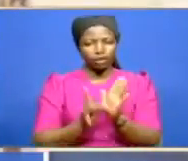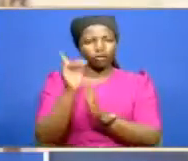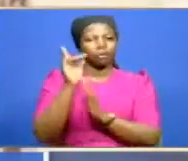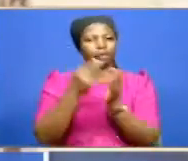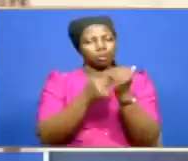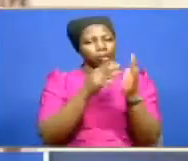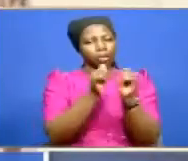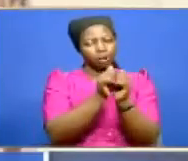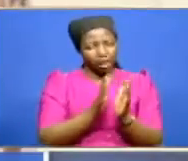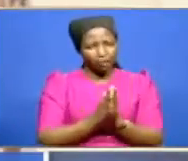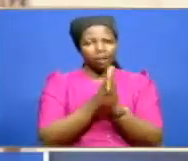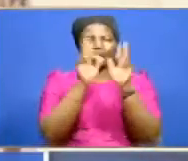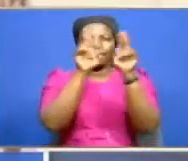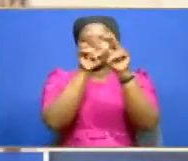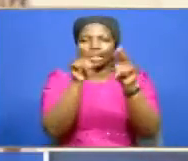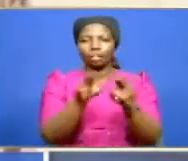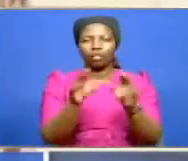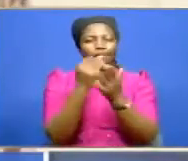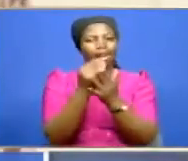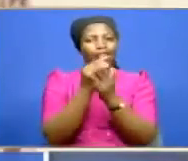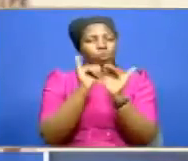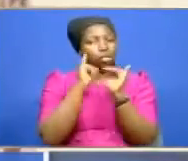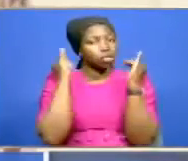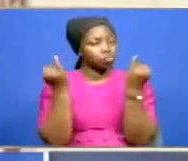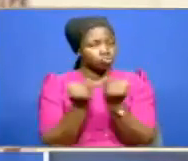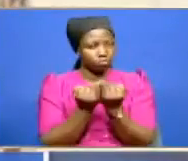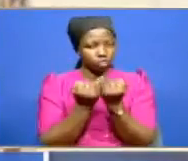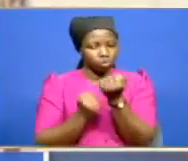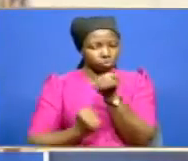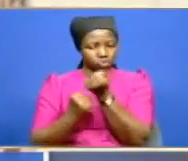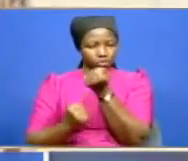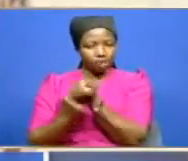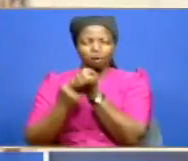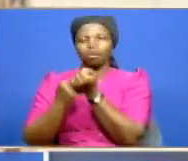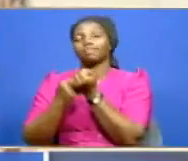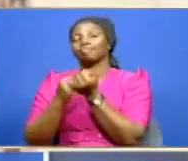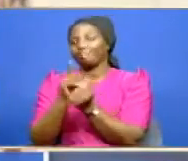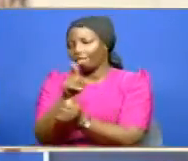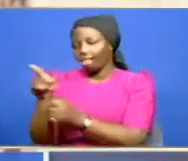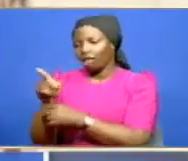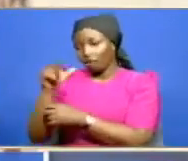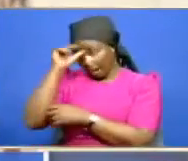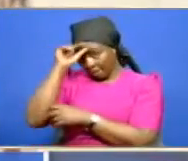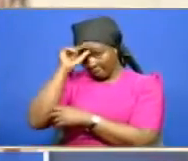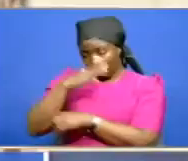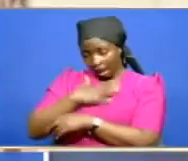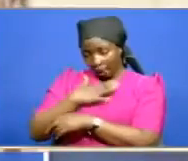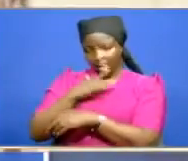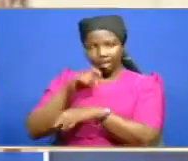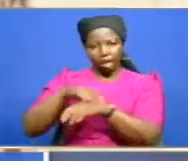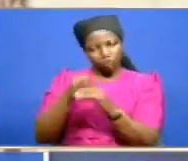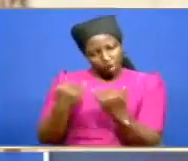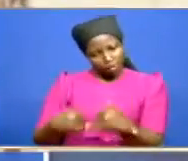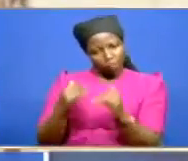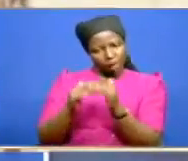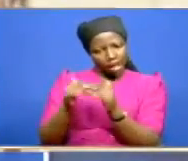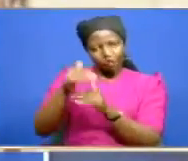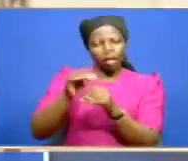international financial institutions, to complement those of our governments as we implement our